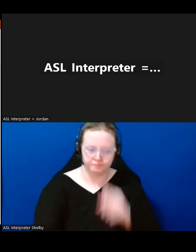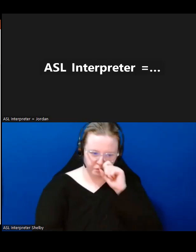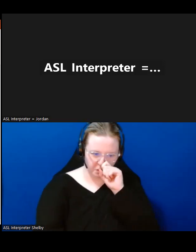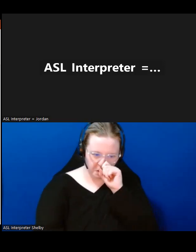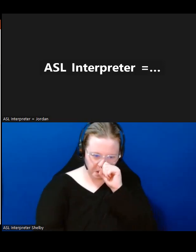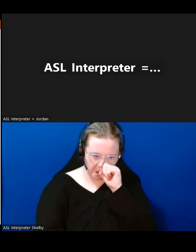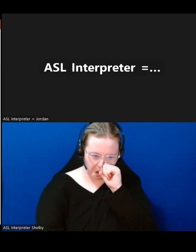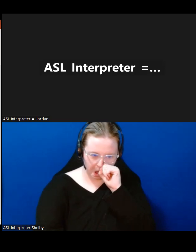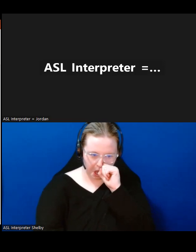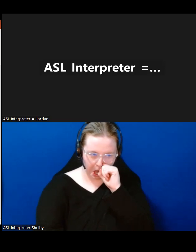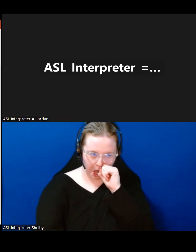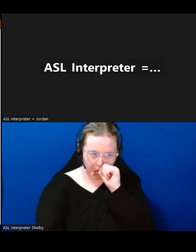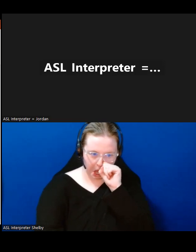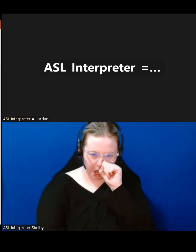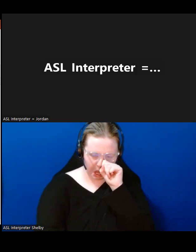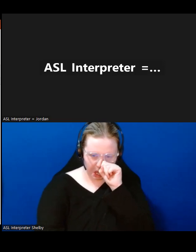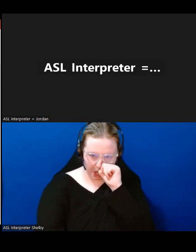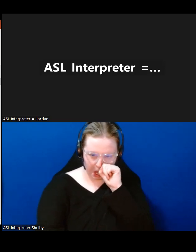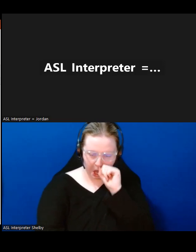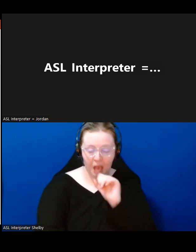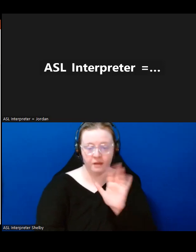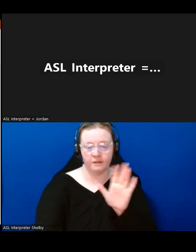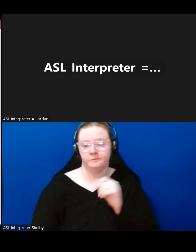Oh, sorry. All you guys were